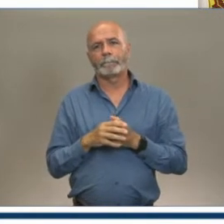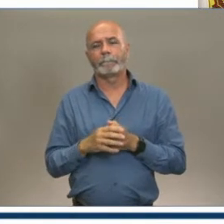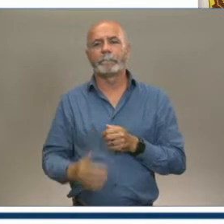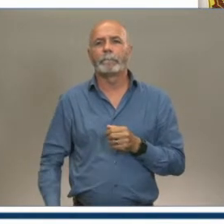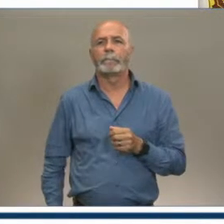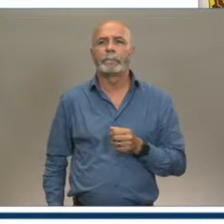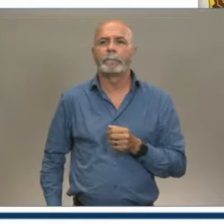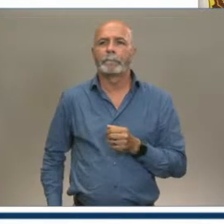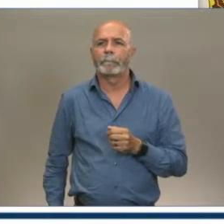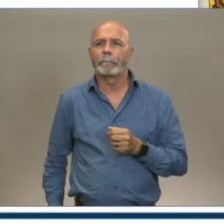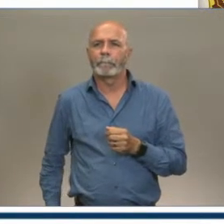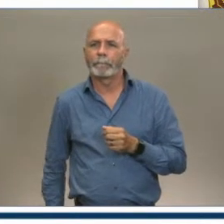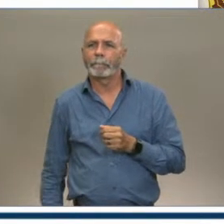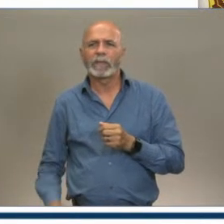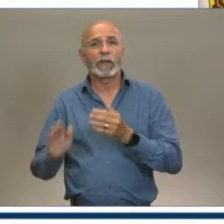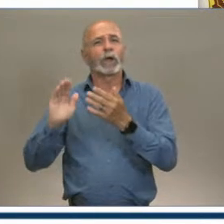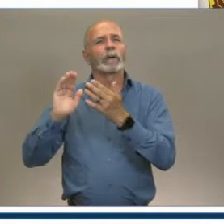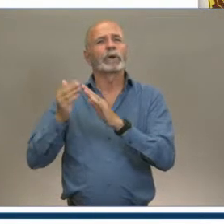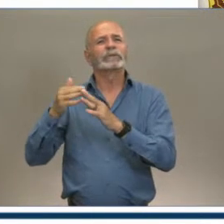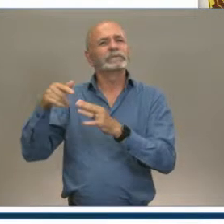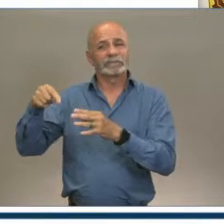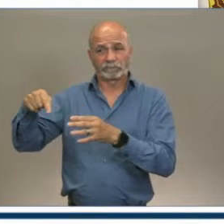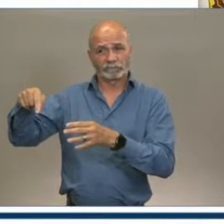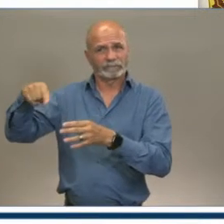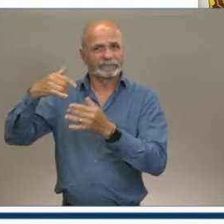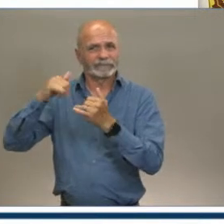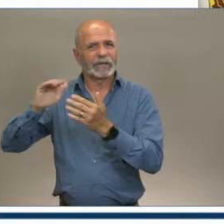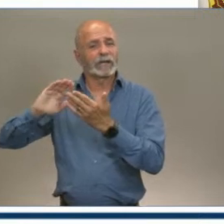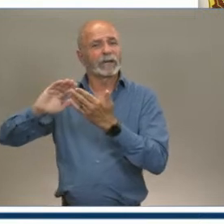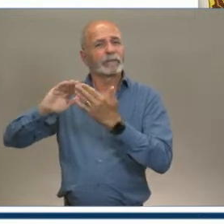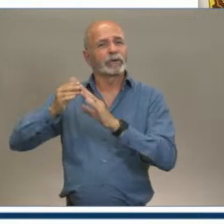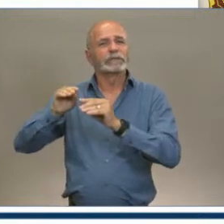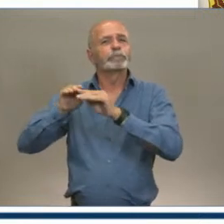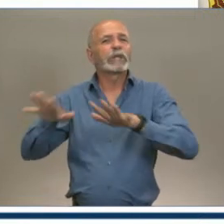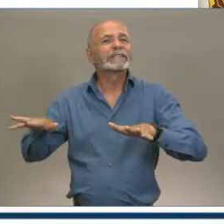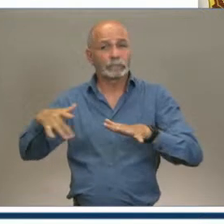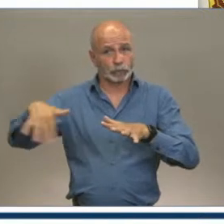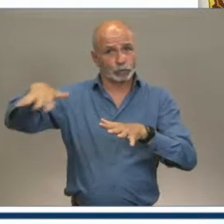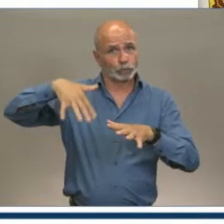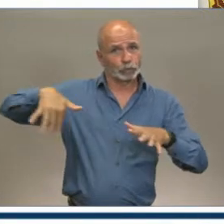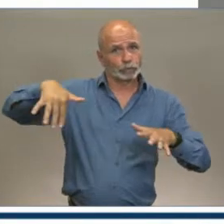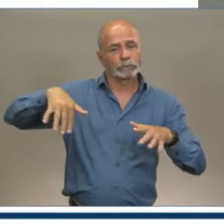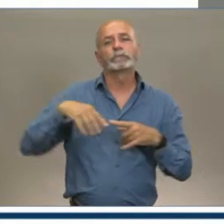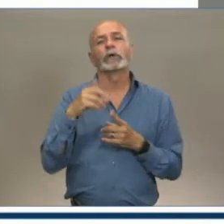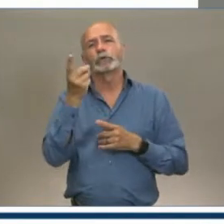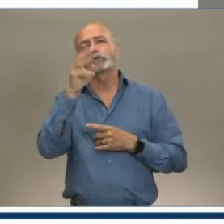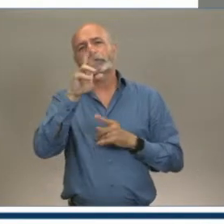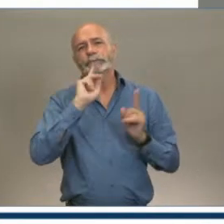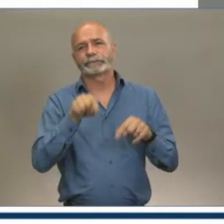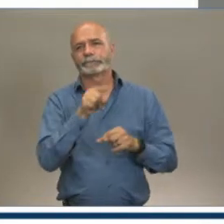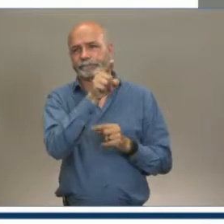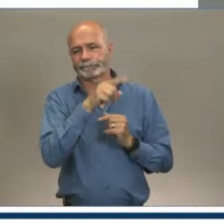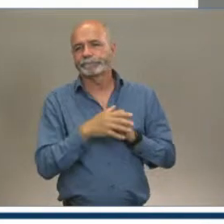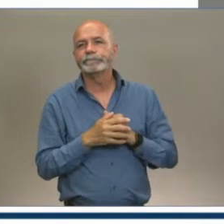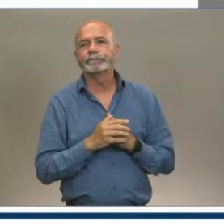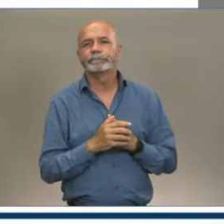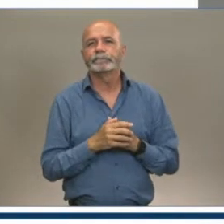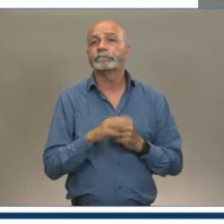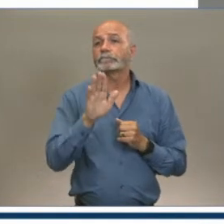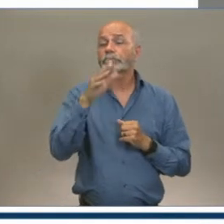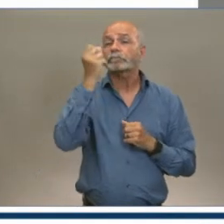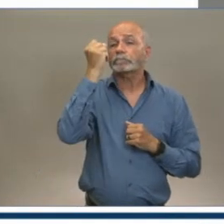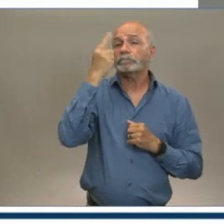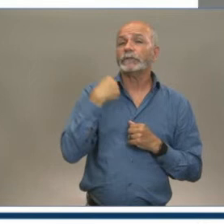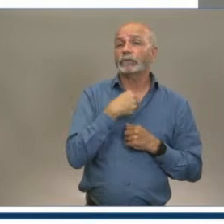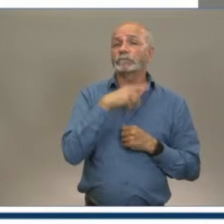community spread that still exists in the central zone. We've had a number of cases over the last several days